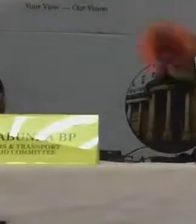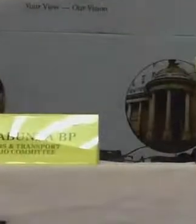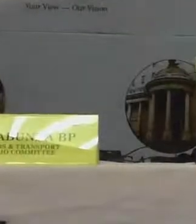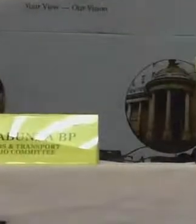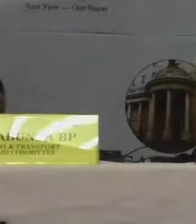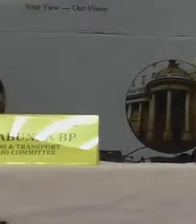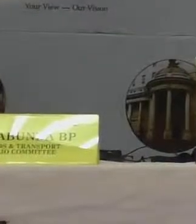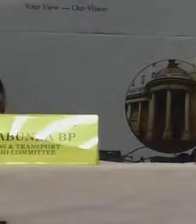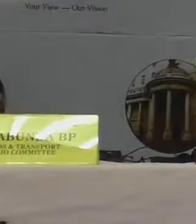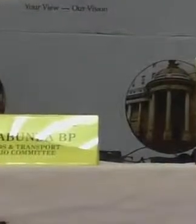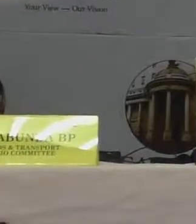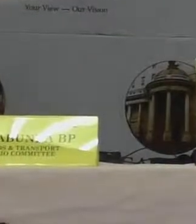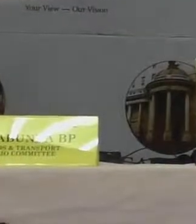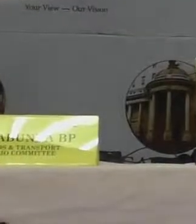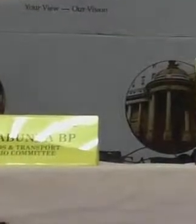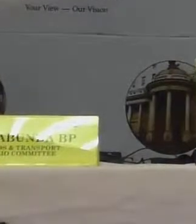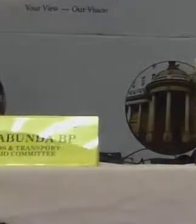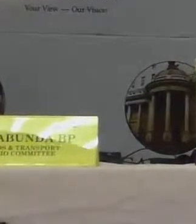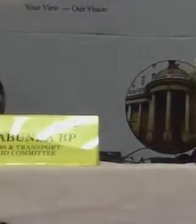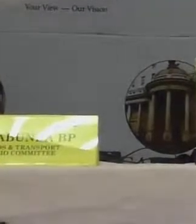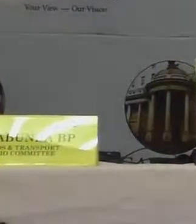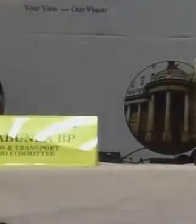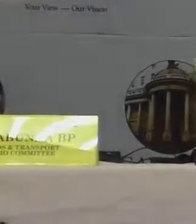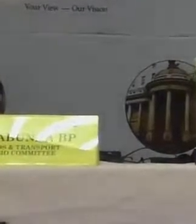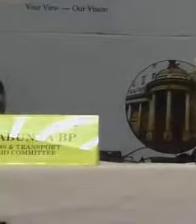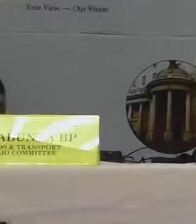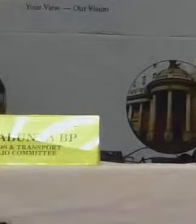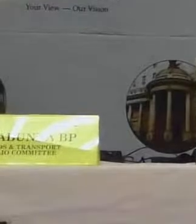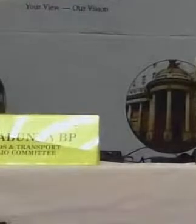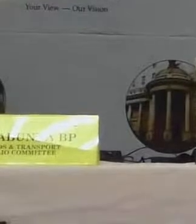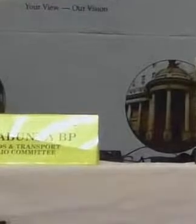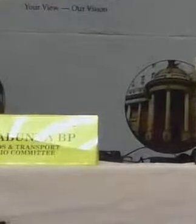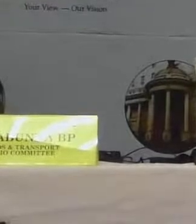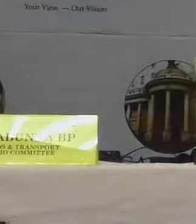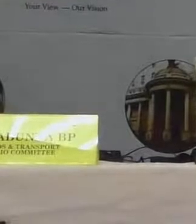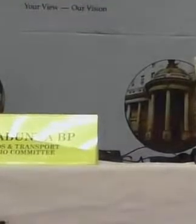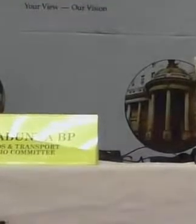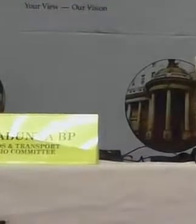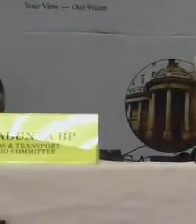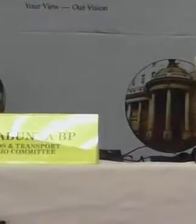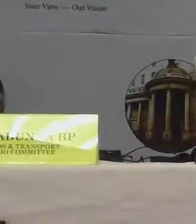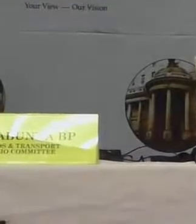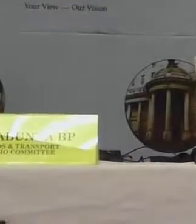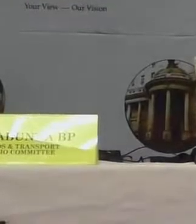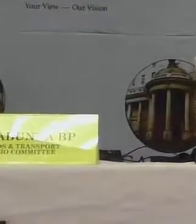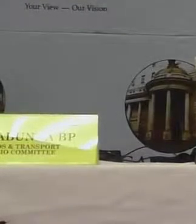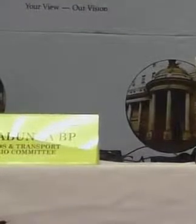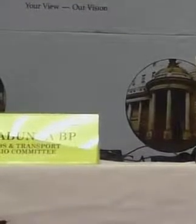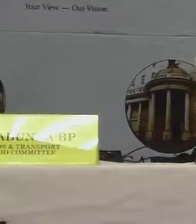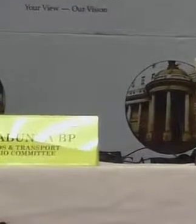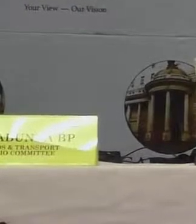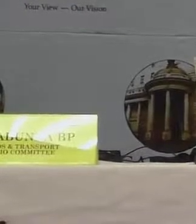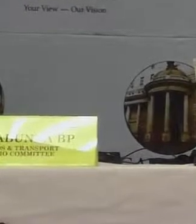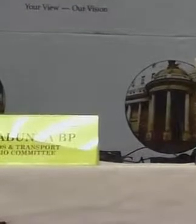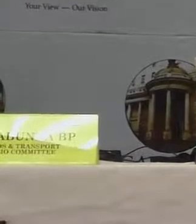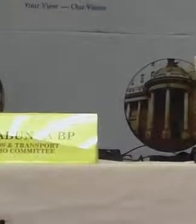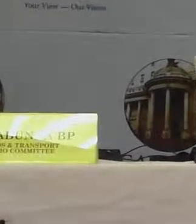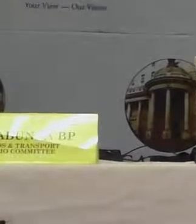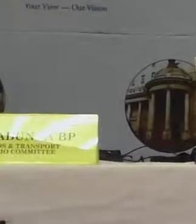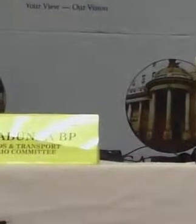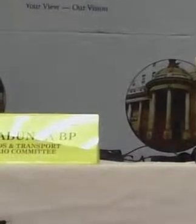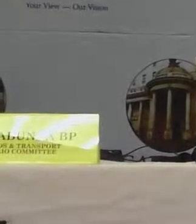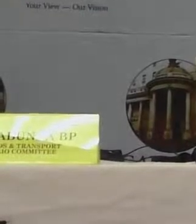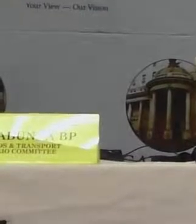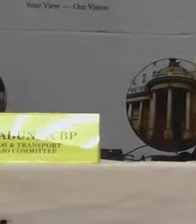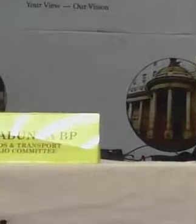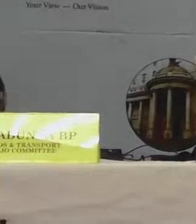team. MMC, thank you very much for being with us. We are really appreciate it. Thank you so much, and we're excusing you